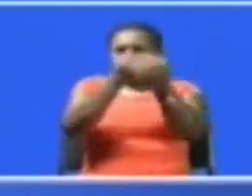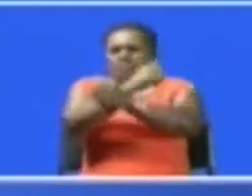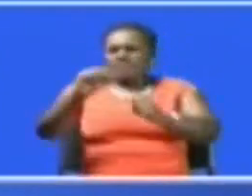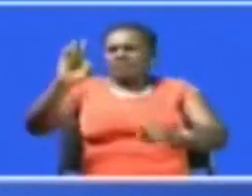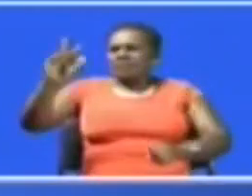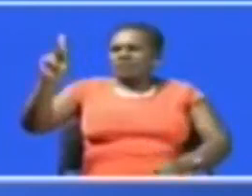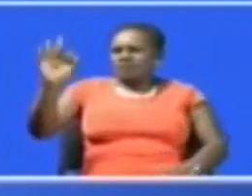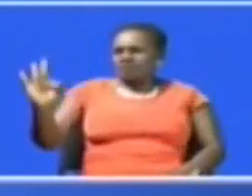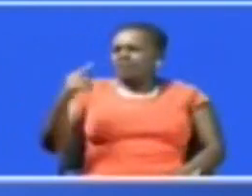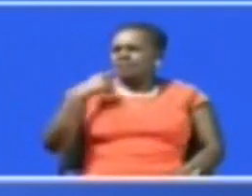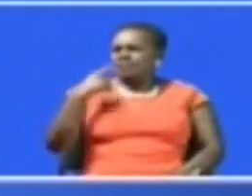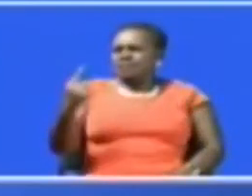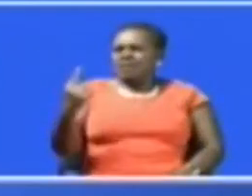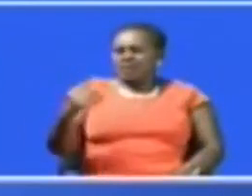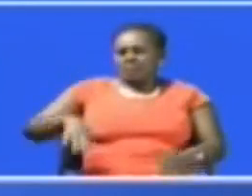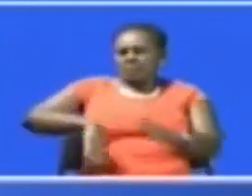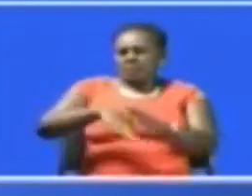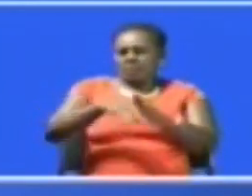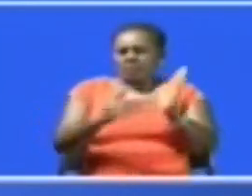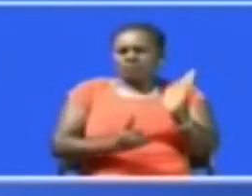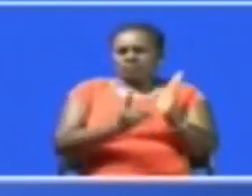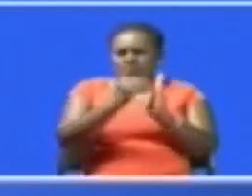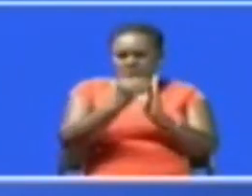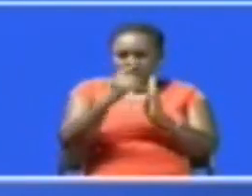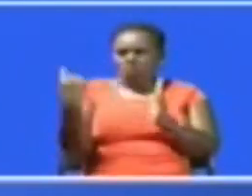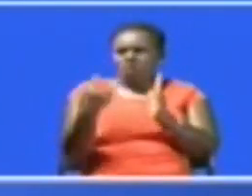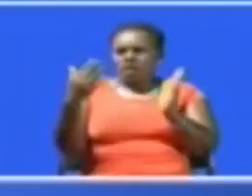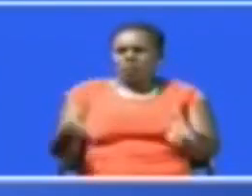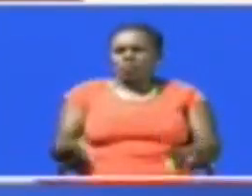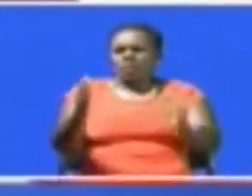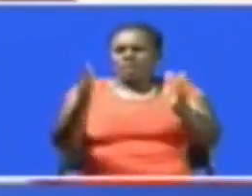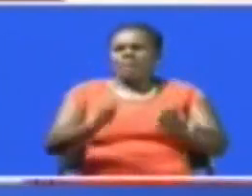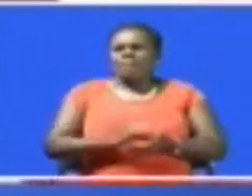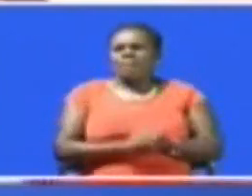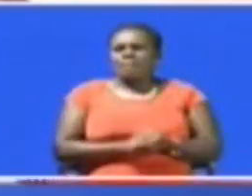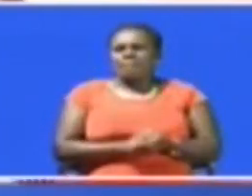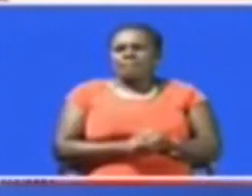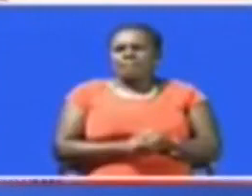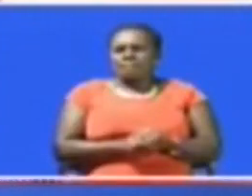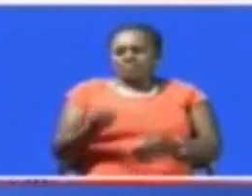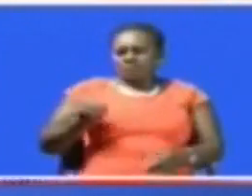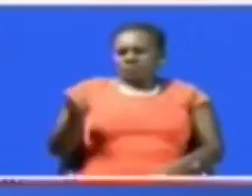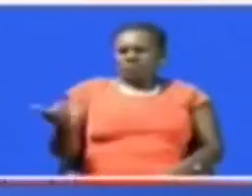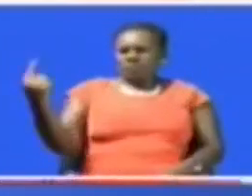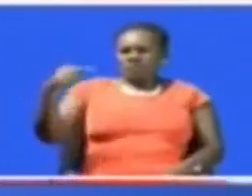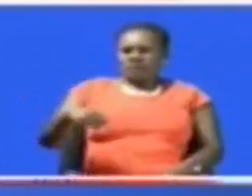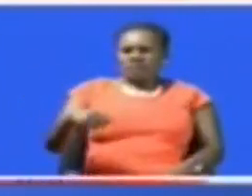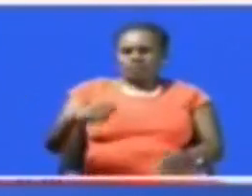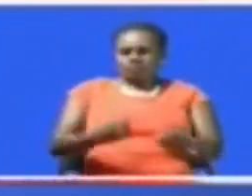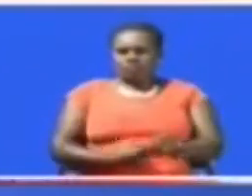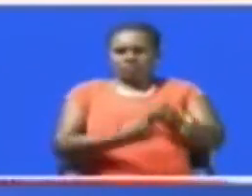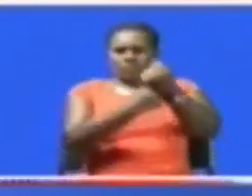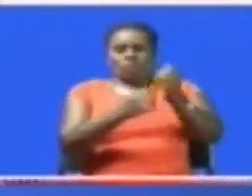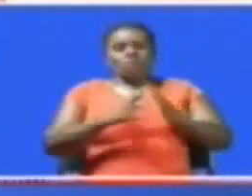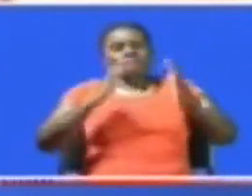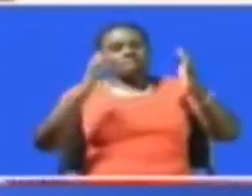Nick Mwendwa says grassroots football development is the way to go. She has come to give us a hand,